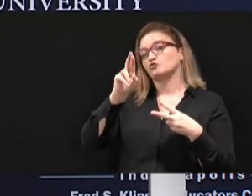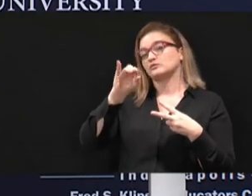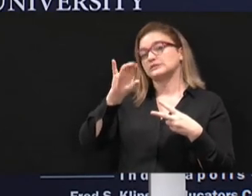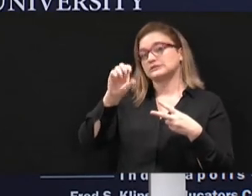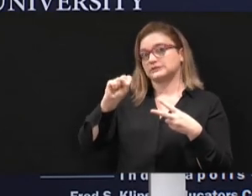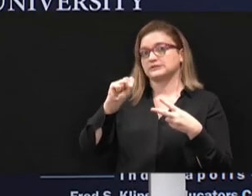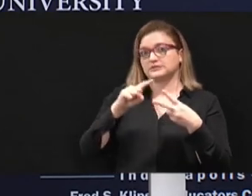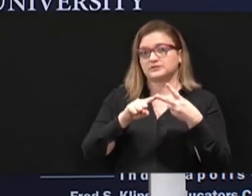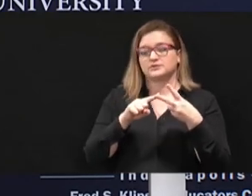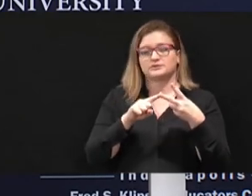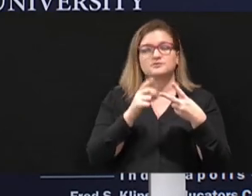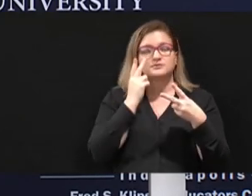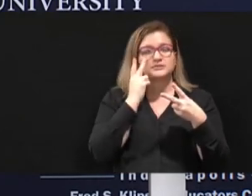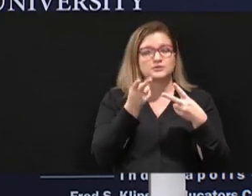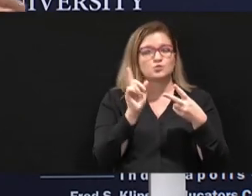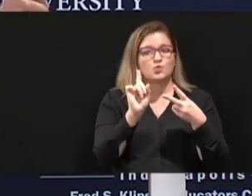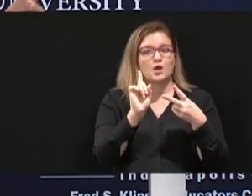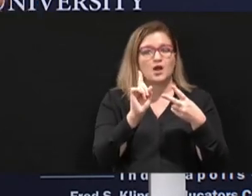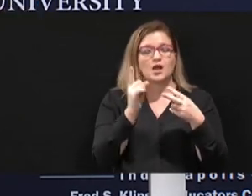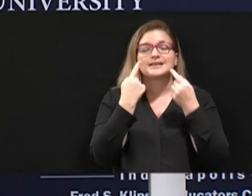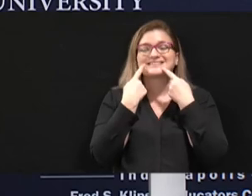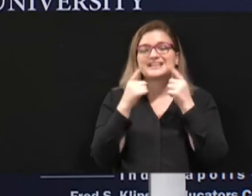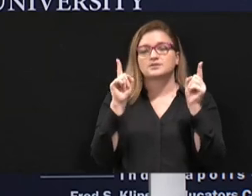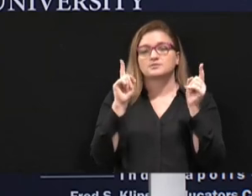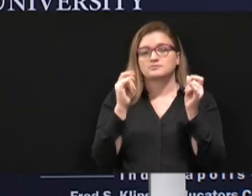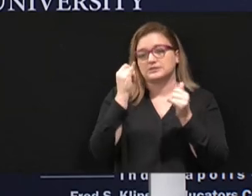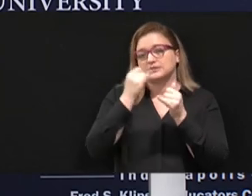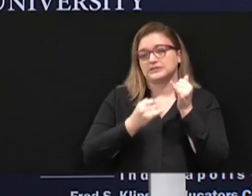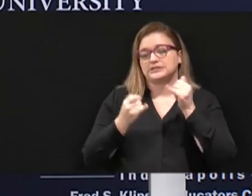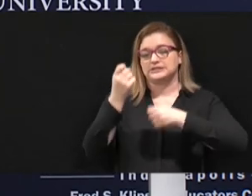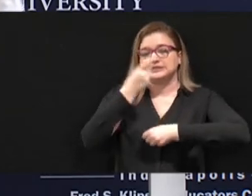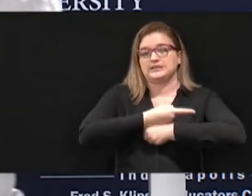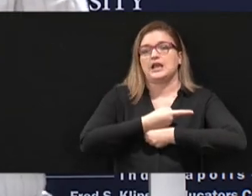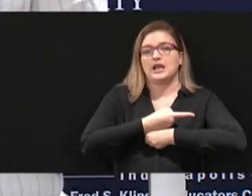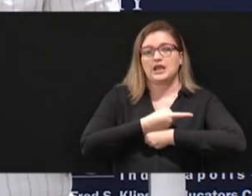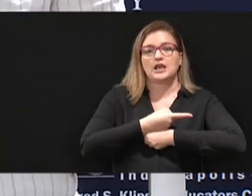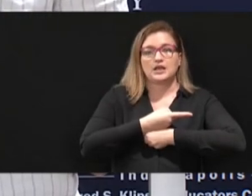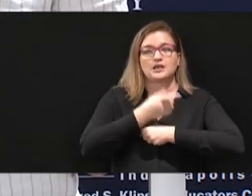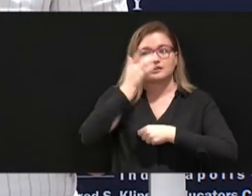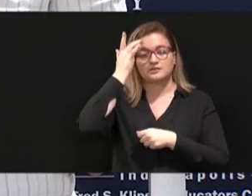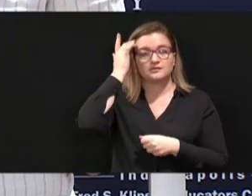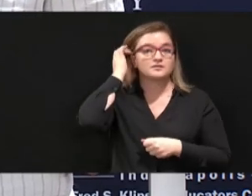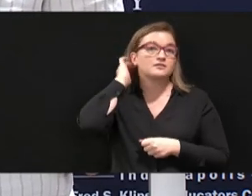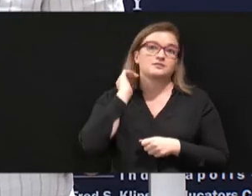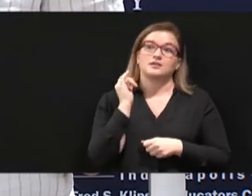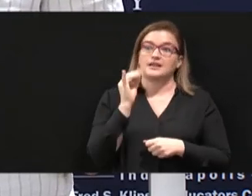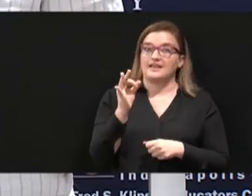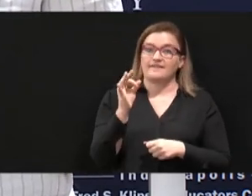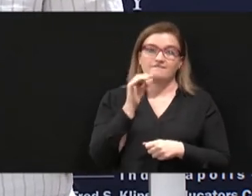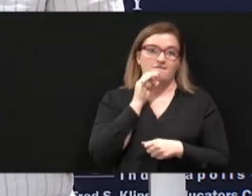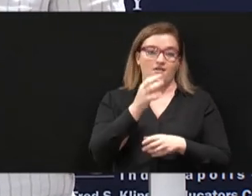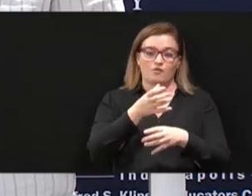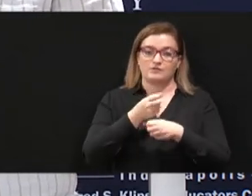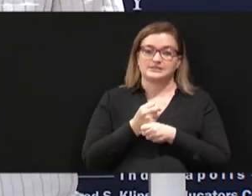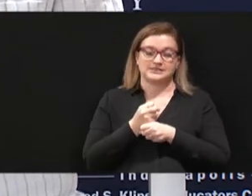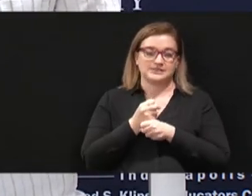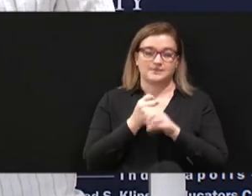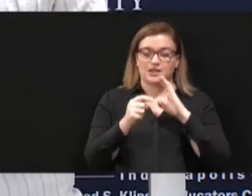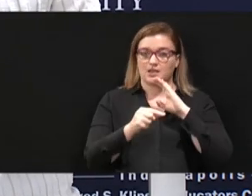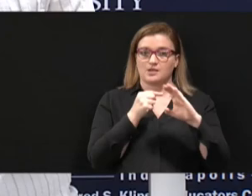Now, if you are not getting my emails, they're getting forwarded to you for some reason, that means you're either not on my master list